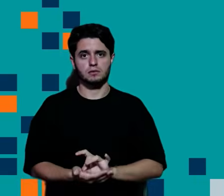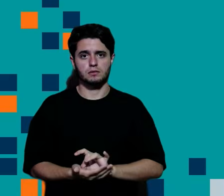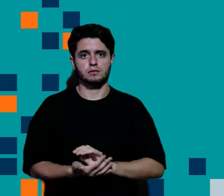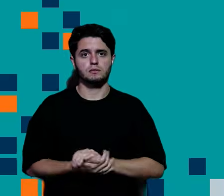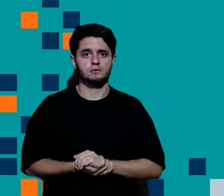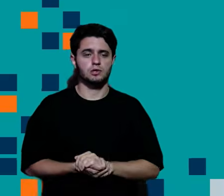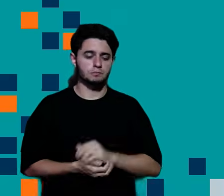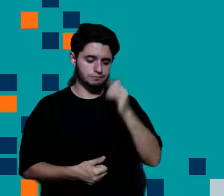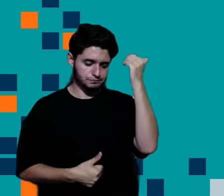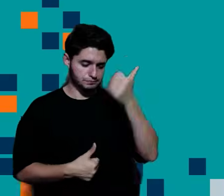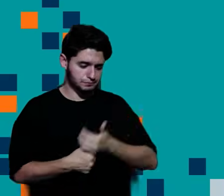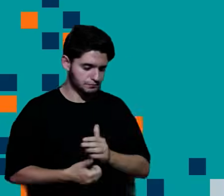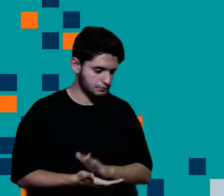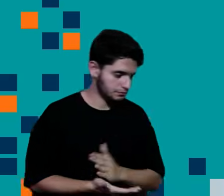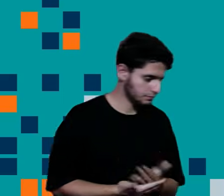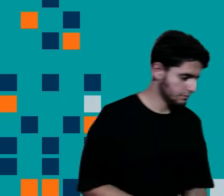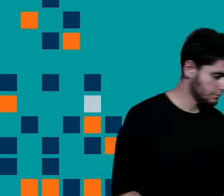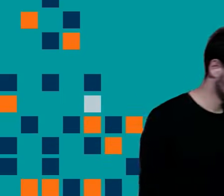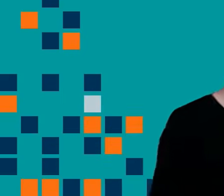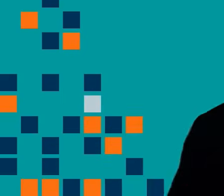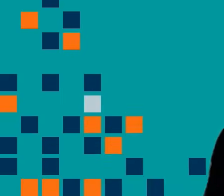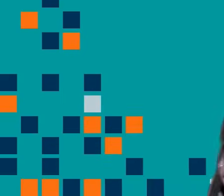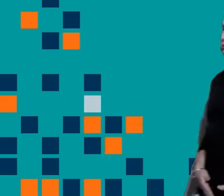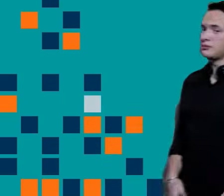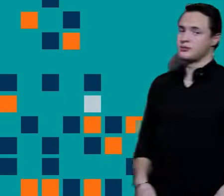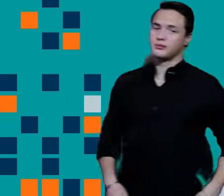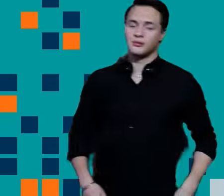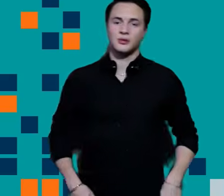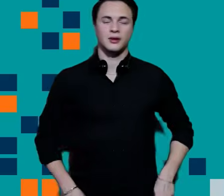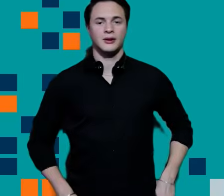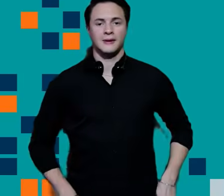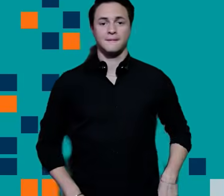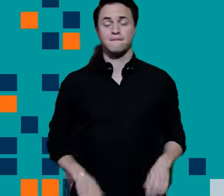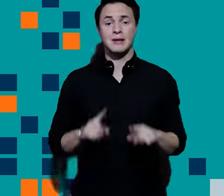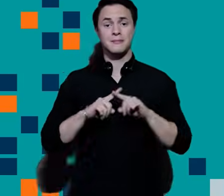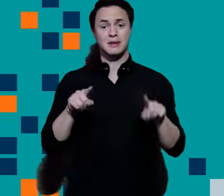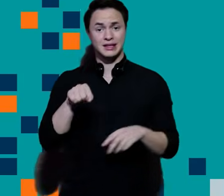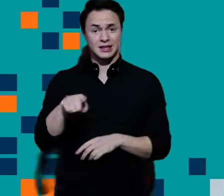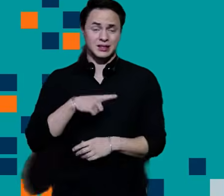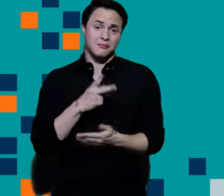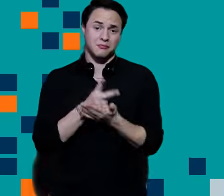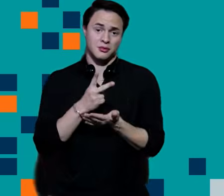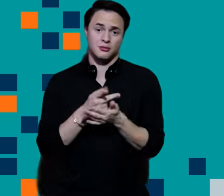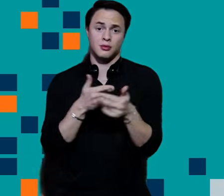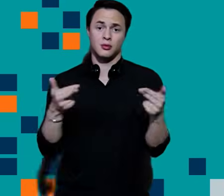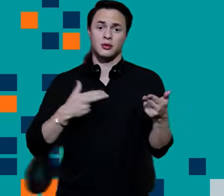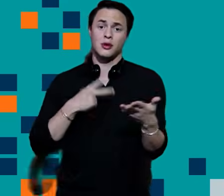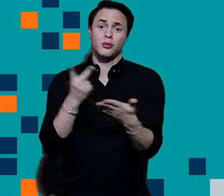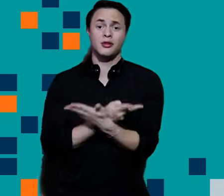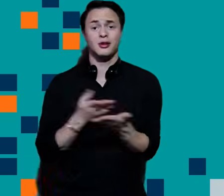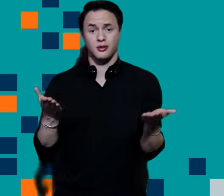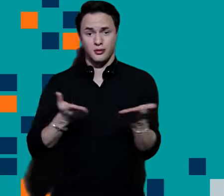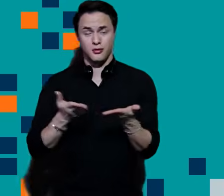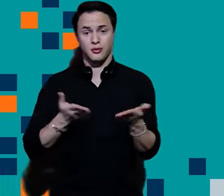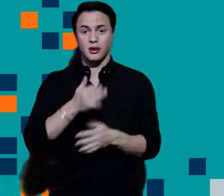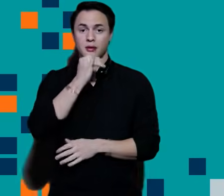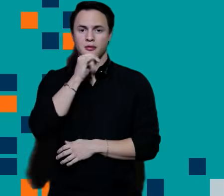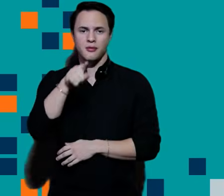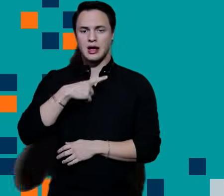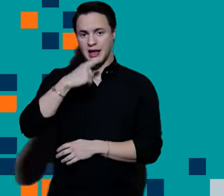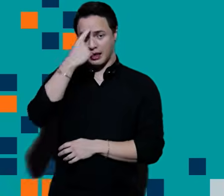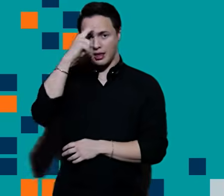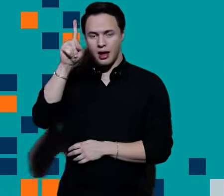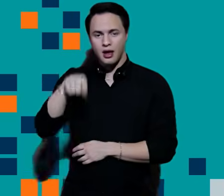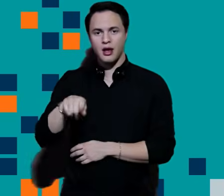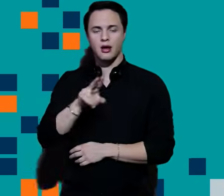won. But this same type of thing is happening today. There's an idea called